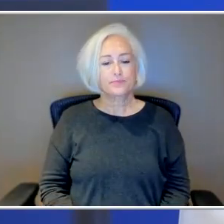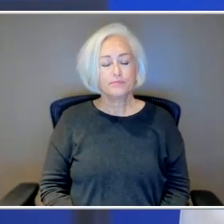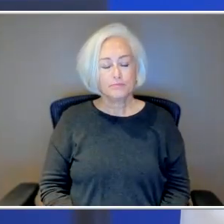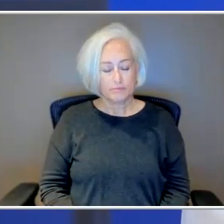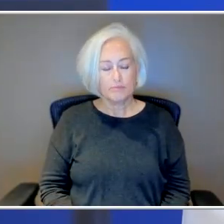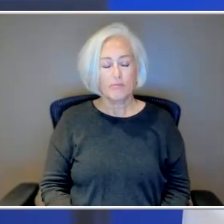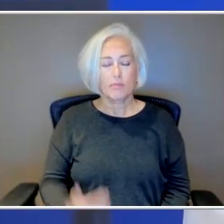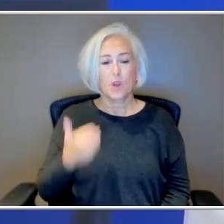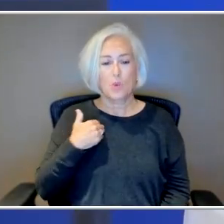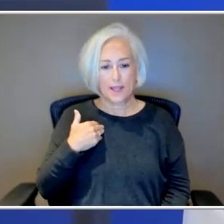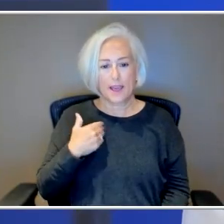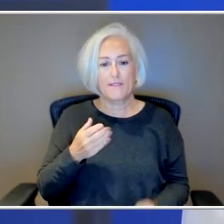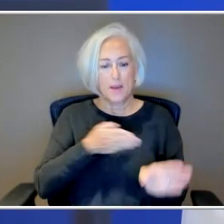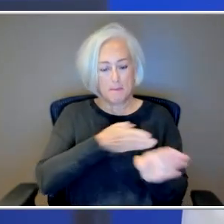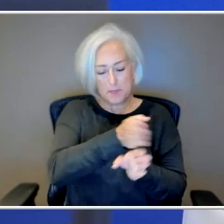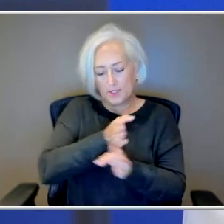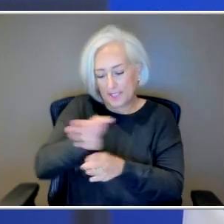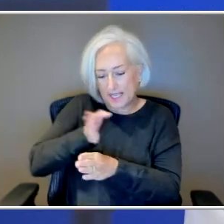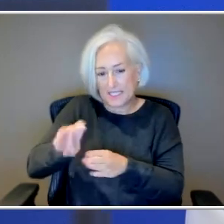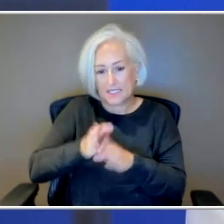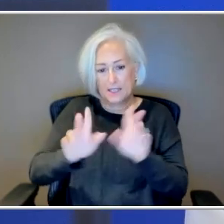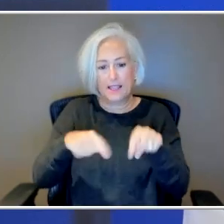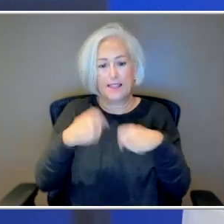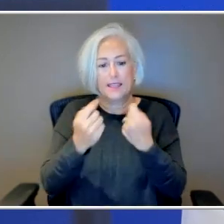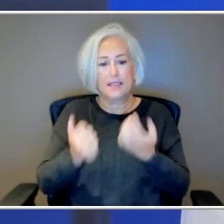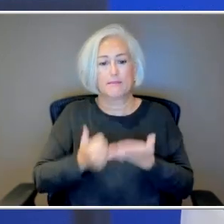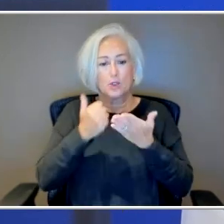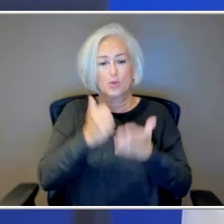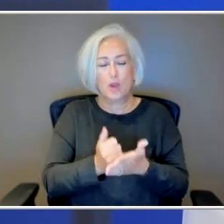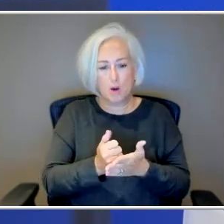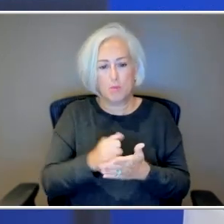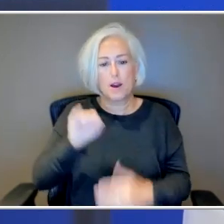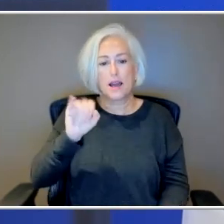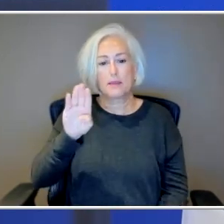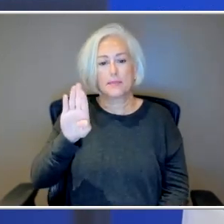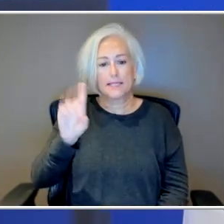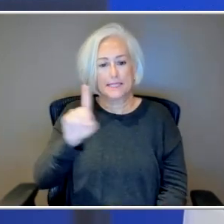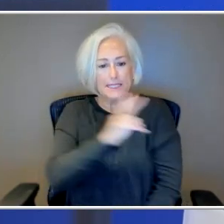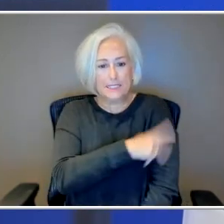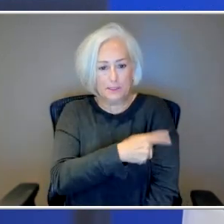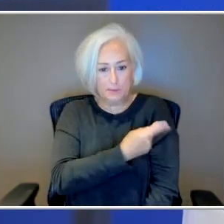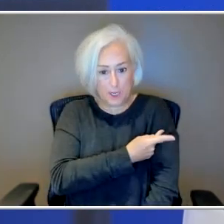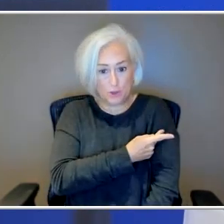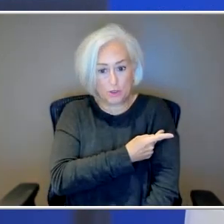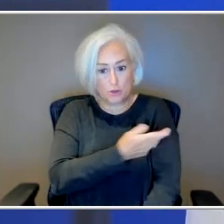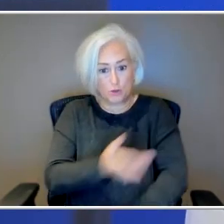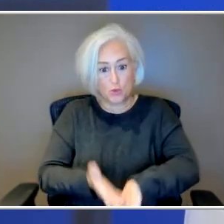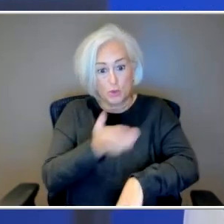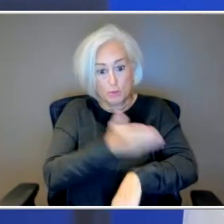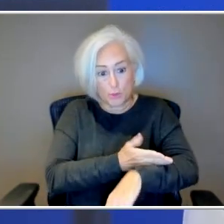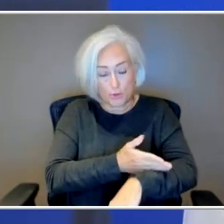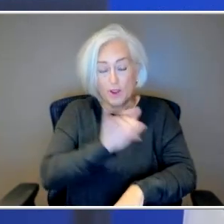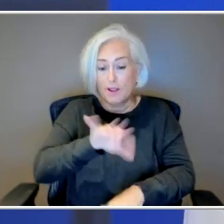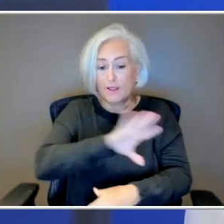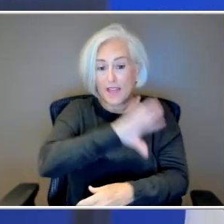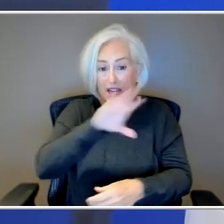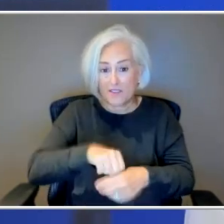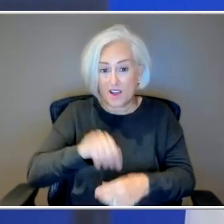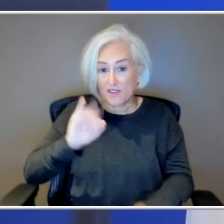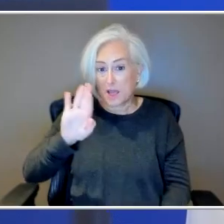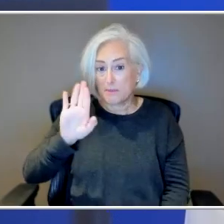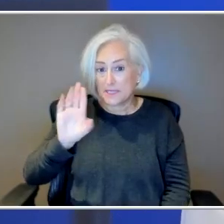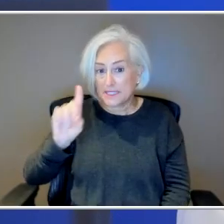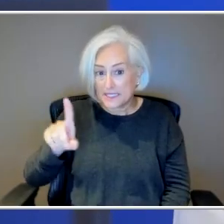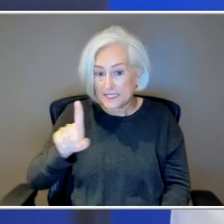multidisciplinary team to help our IBD patients to get better. So this team actually involves IBD, inflammatory bowel disease specialists, we have our colleagues